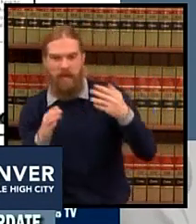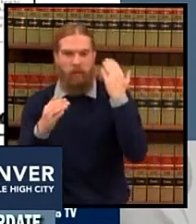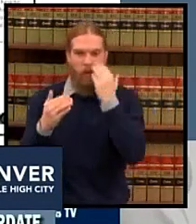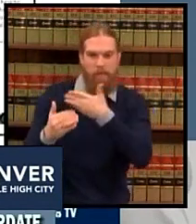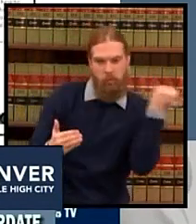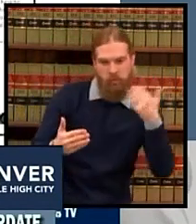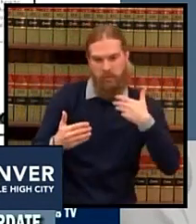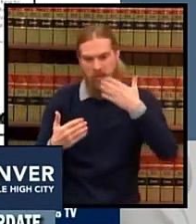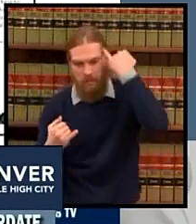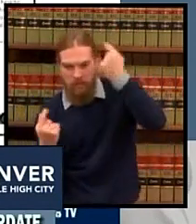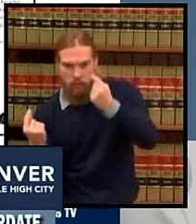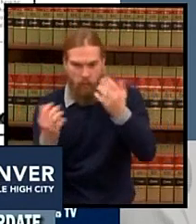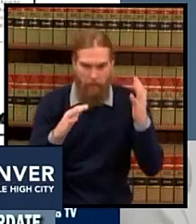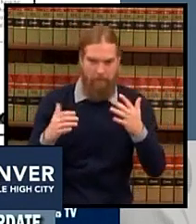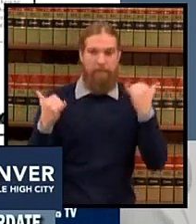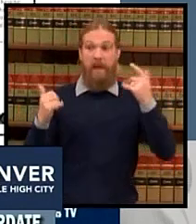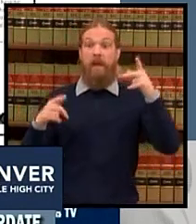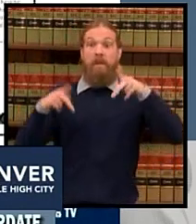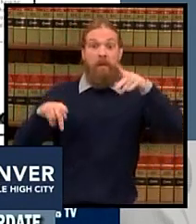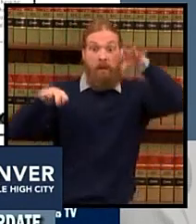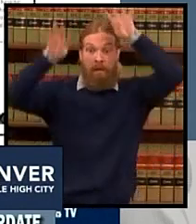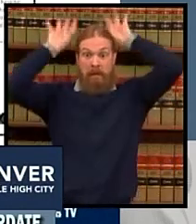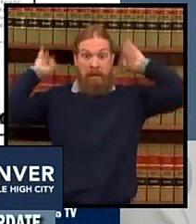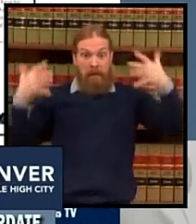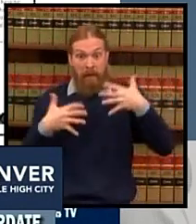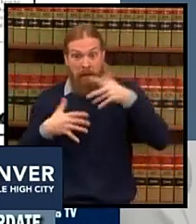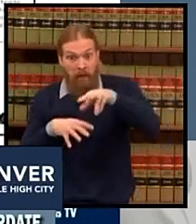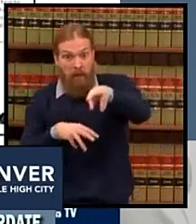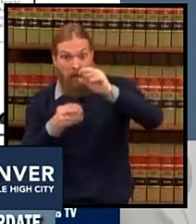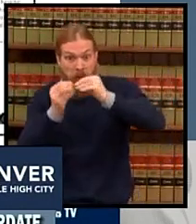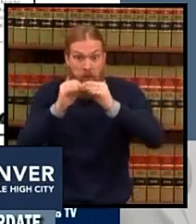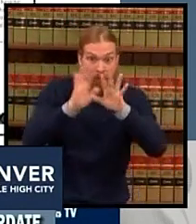that balance between public health and protecting